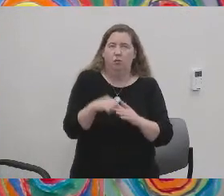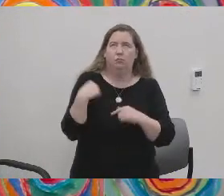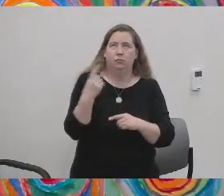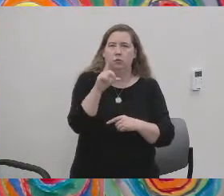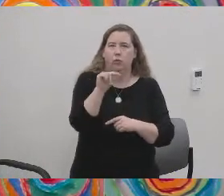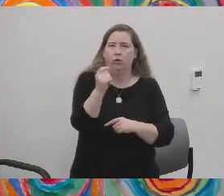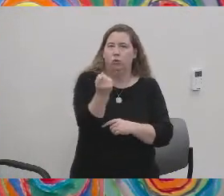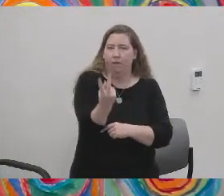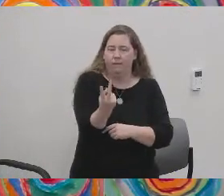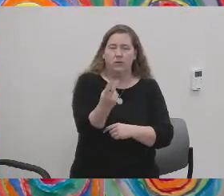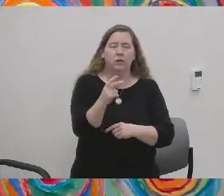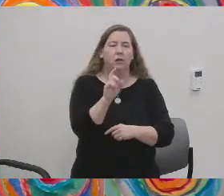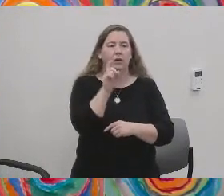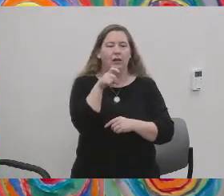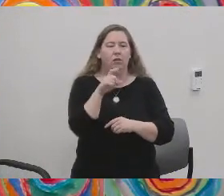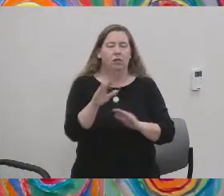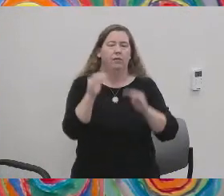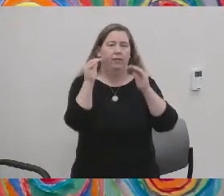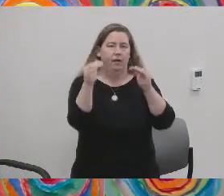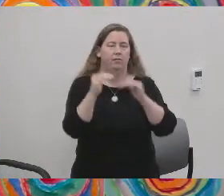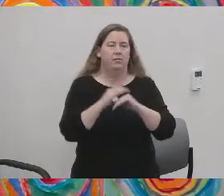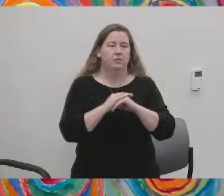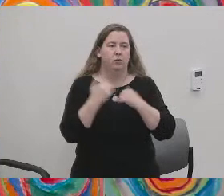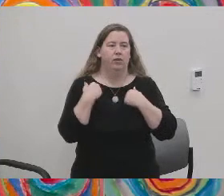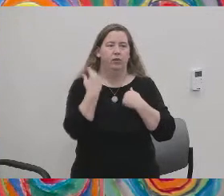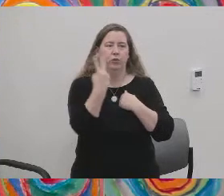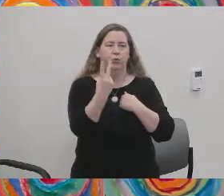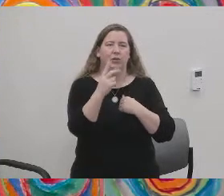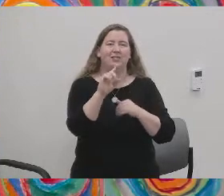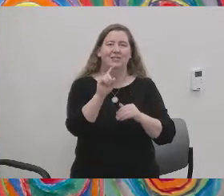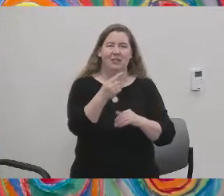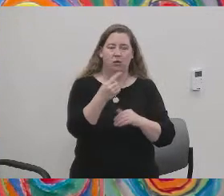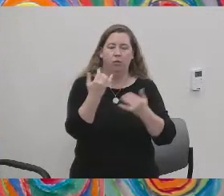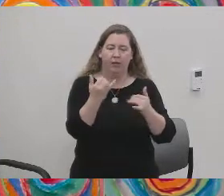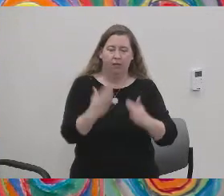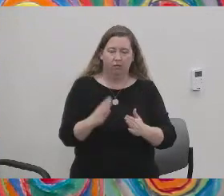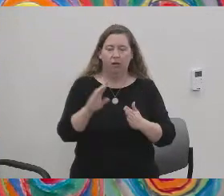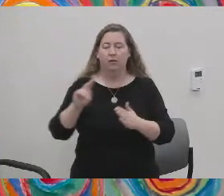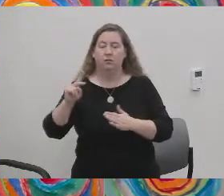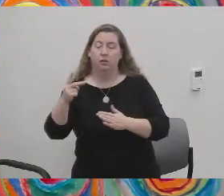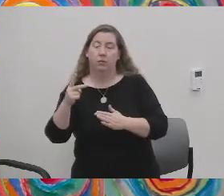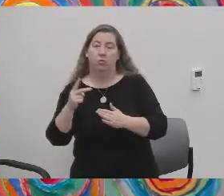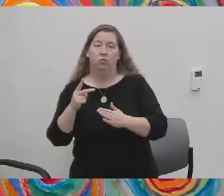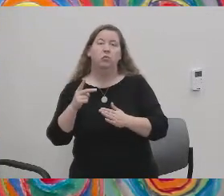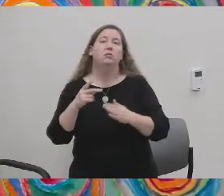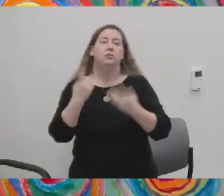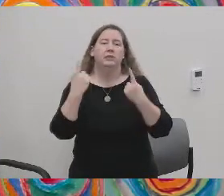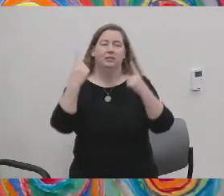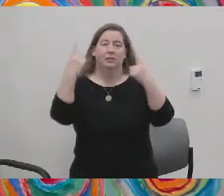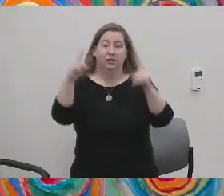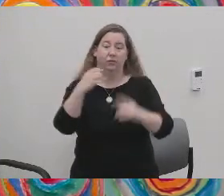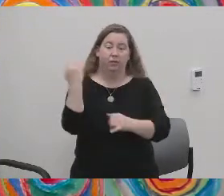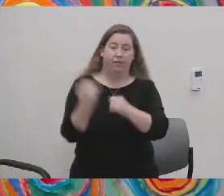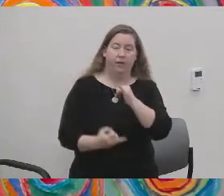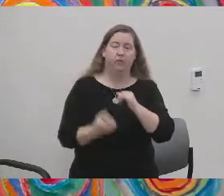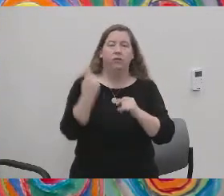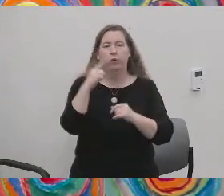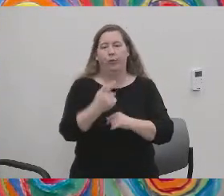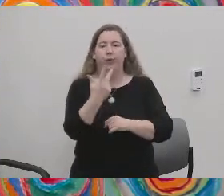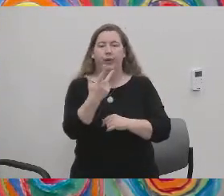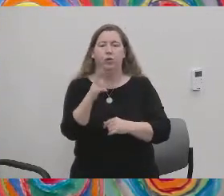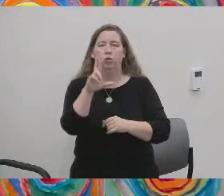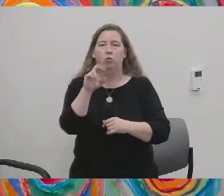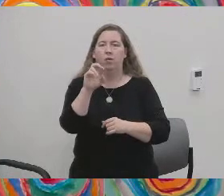2012. The Eagles advanced. We had two singles players and a doubles make it to the finals of the ECCs for a total of 3 runners-up. So that's